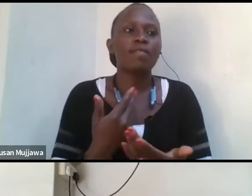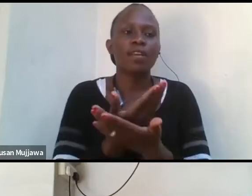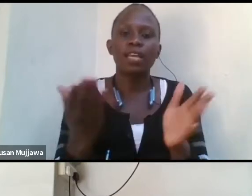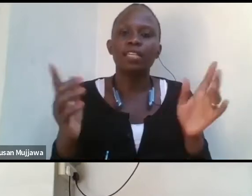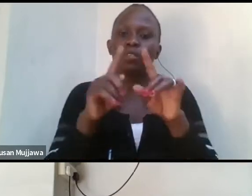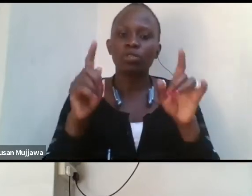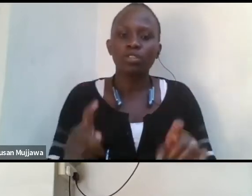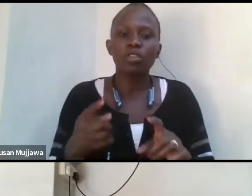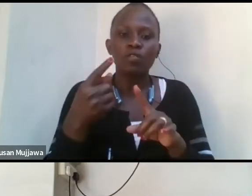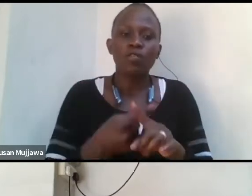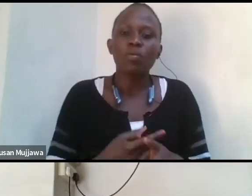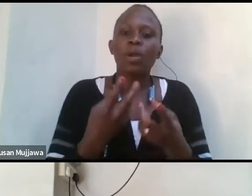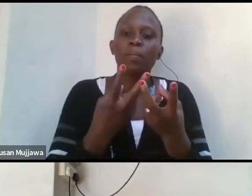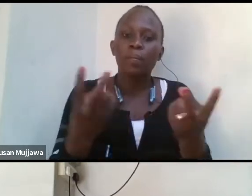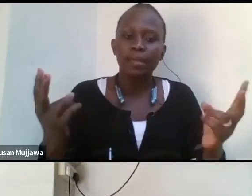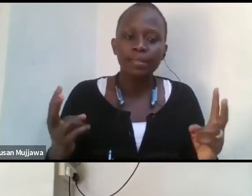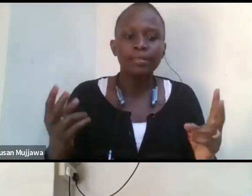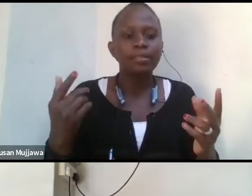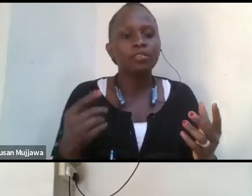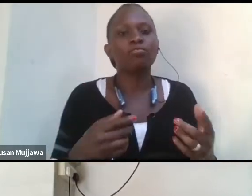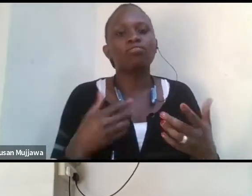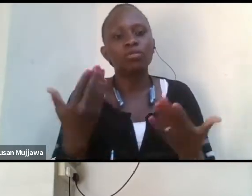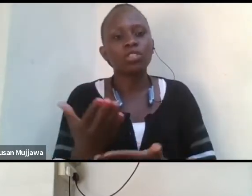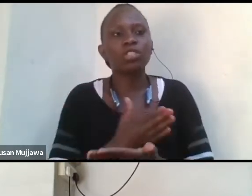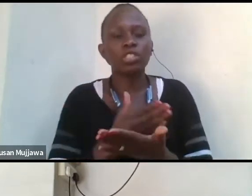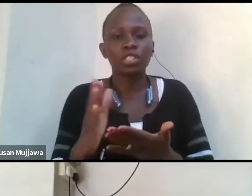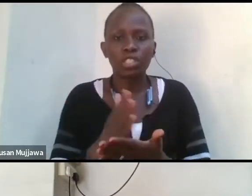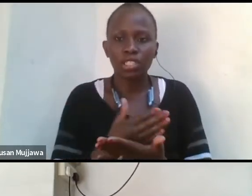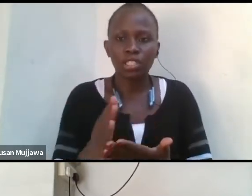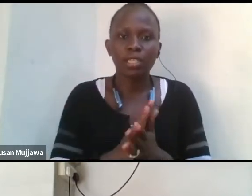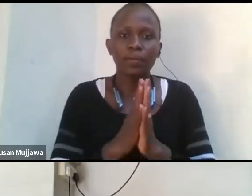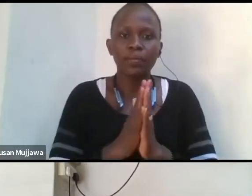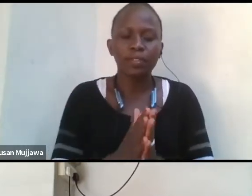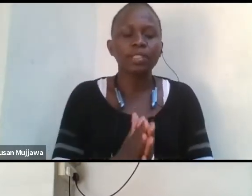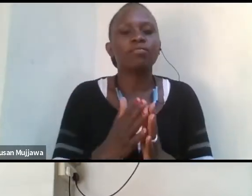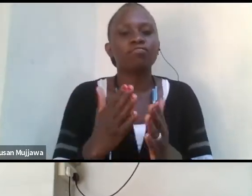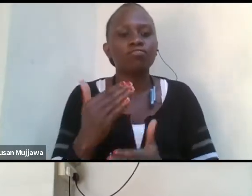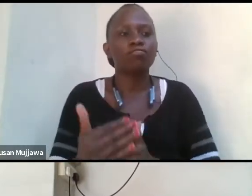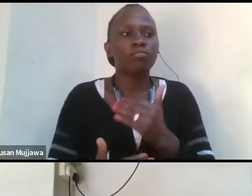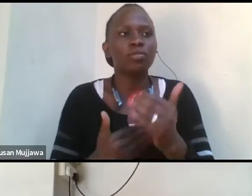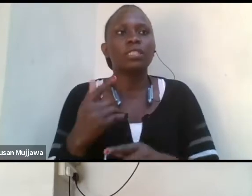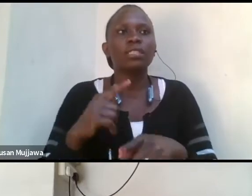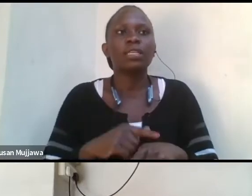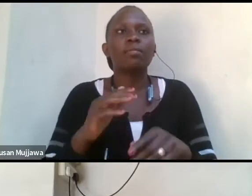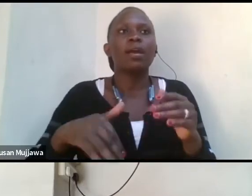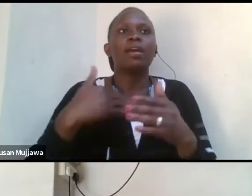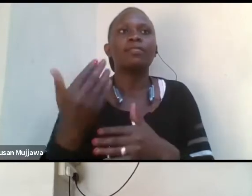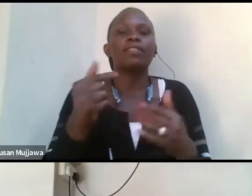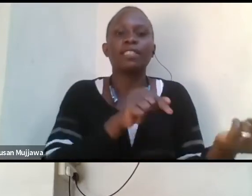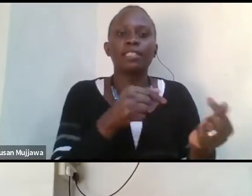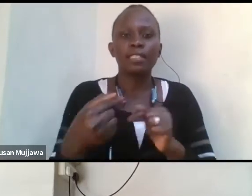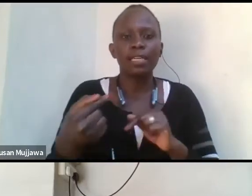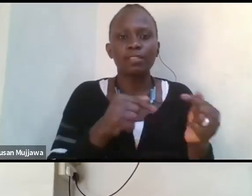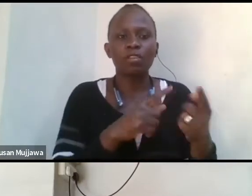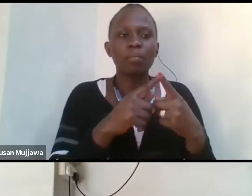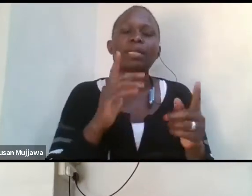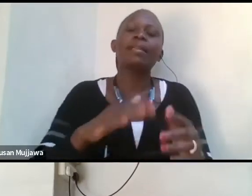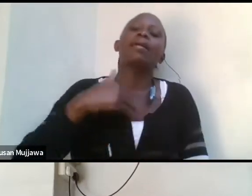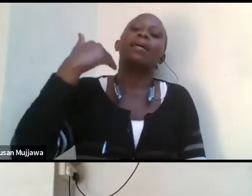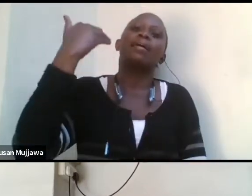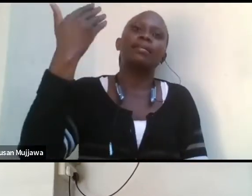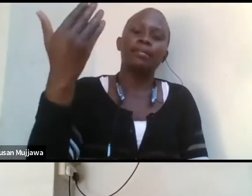Q&A section, and they will go through some of those even during the discussion, but also later on, because we've noticed